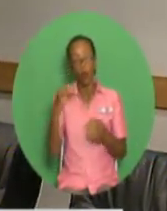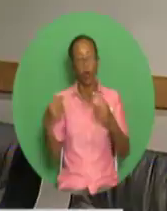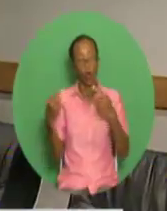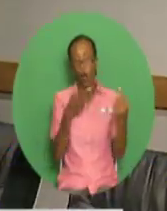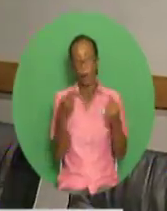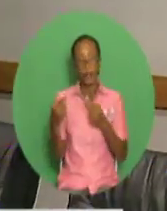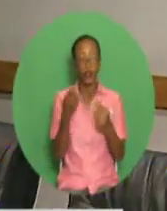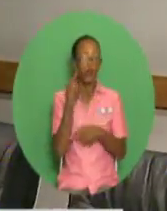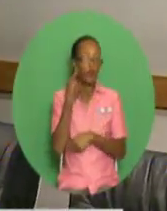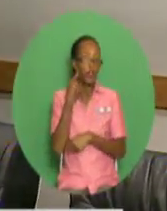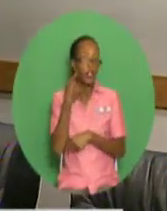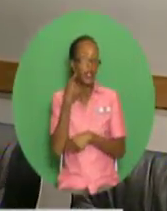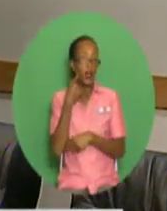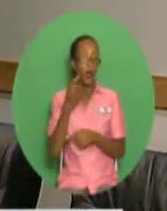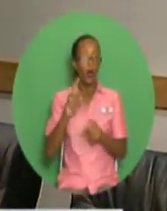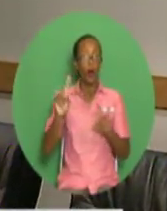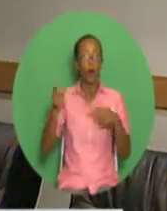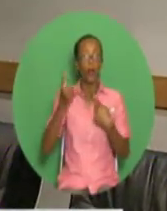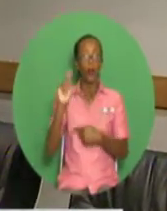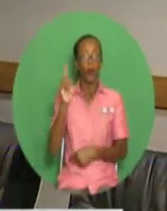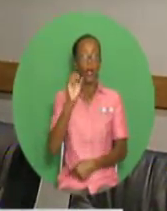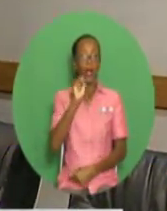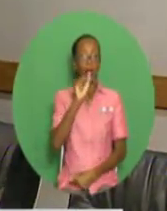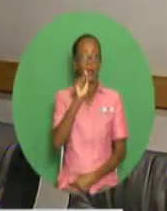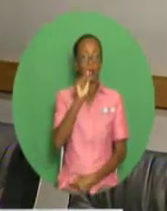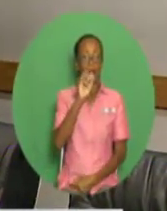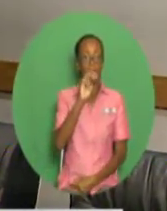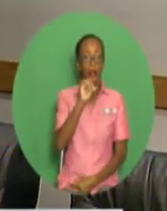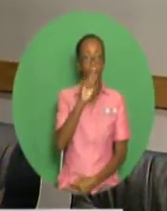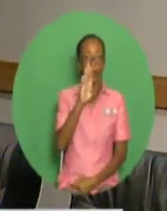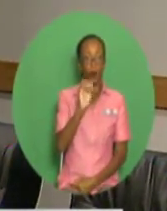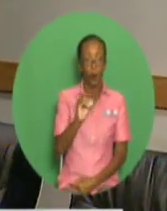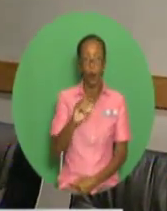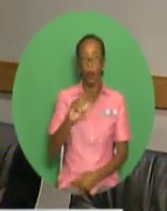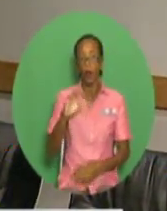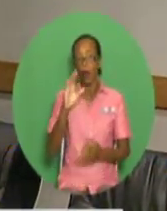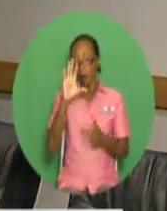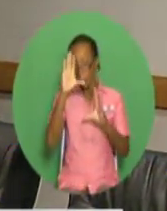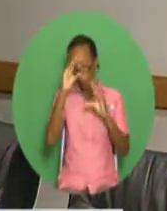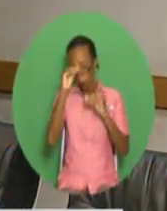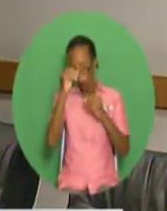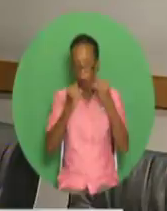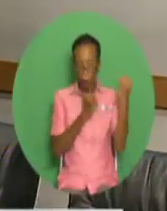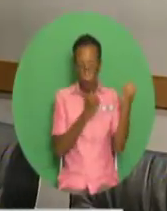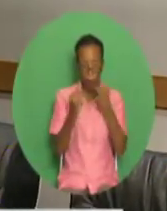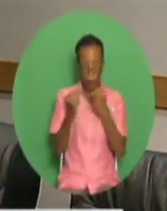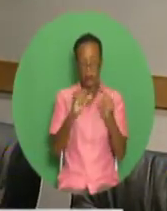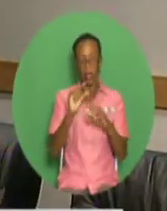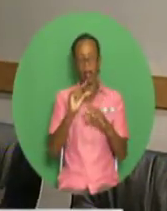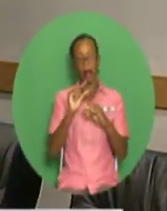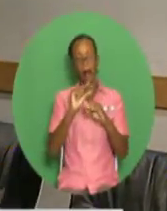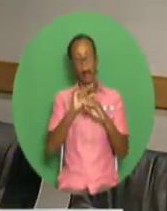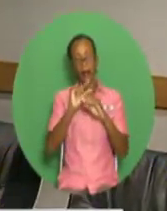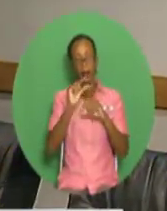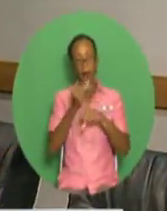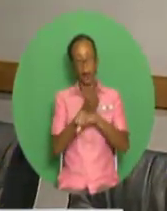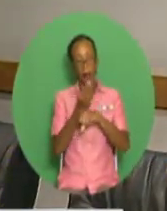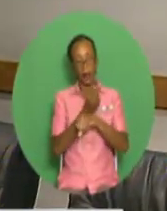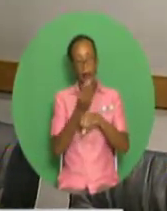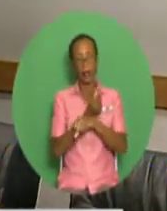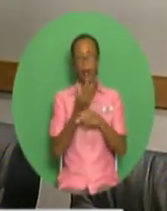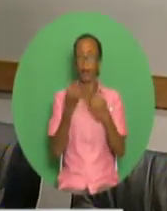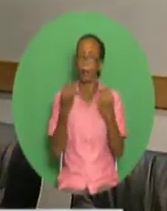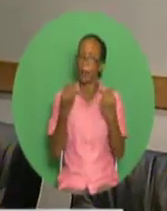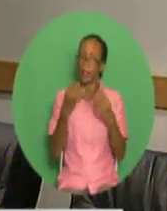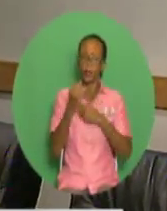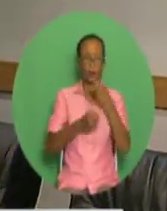this weekend here, we won in Sambo. The schoolboys boxing won in Guyana. And there are a number of new sports that